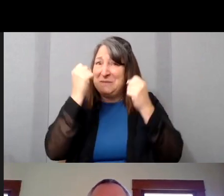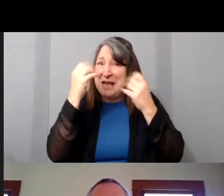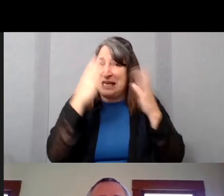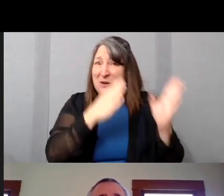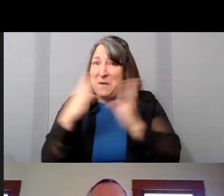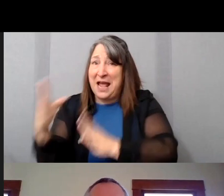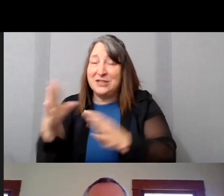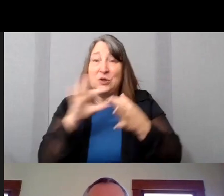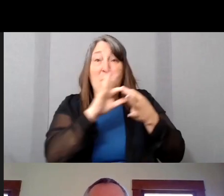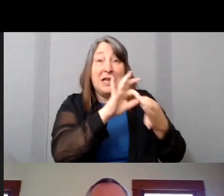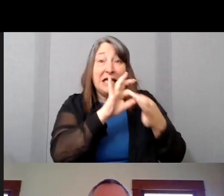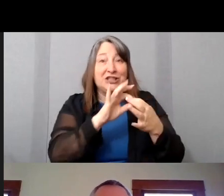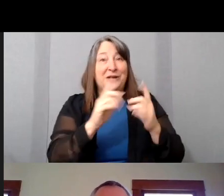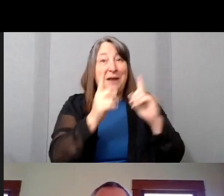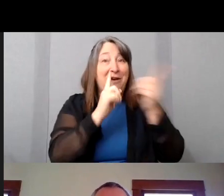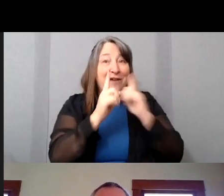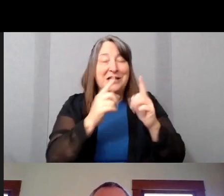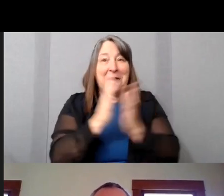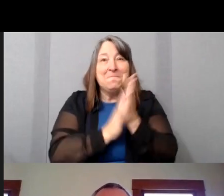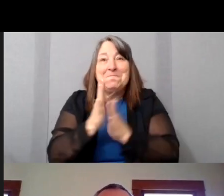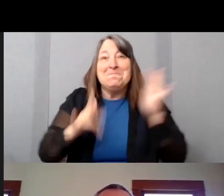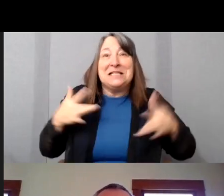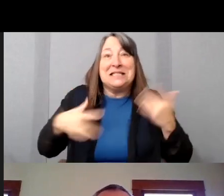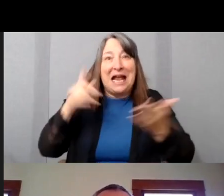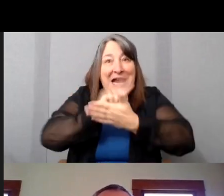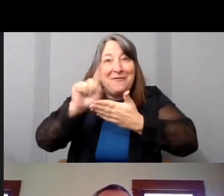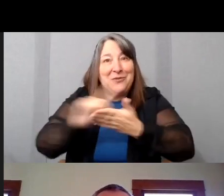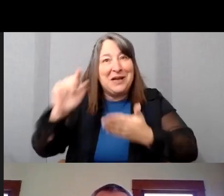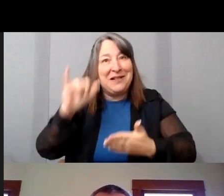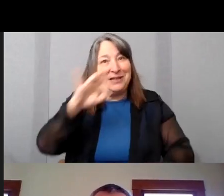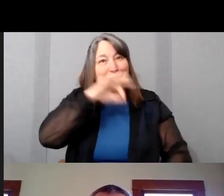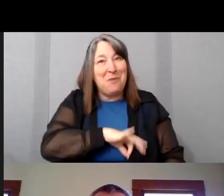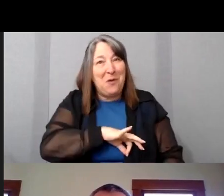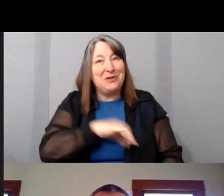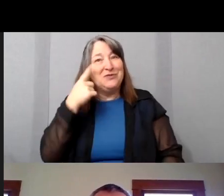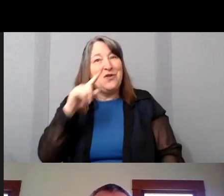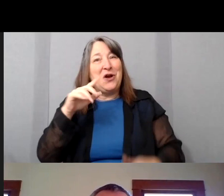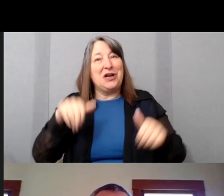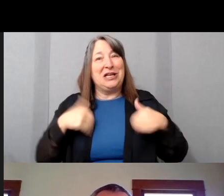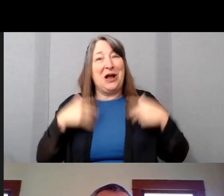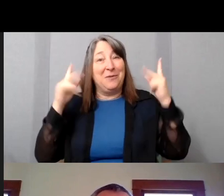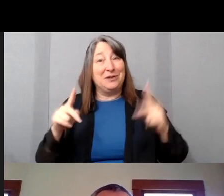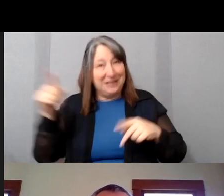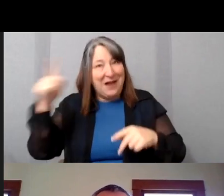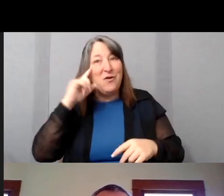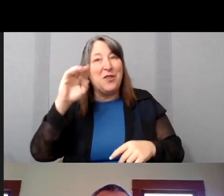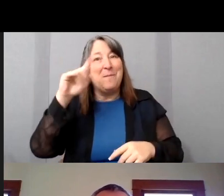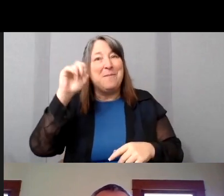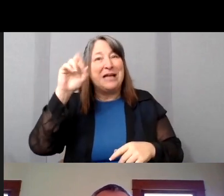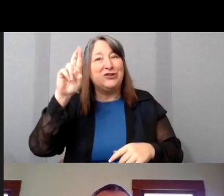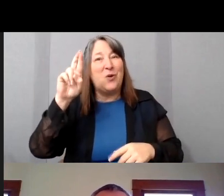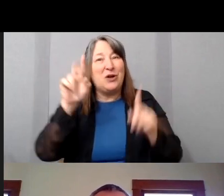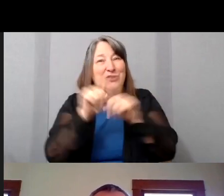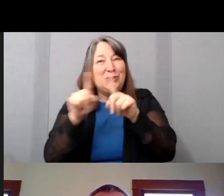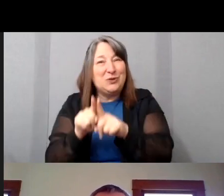conversation that I can look forward to every week is a real bonus for a young person, and probably for that mentor too, to be honest.